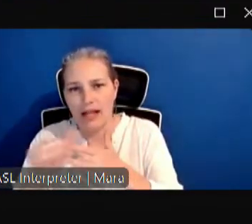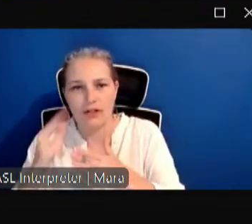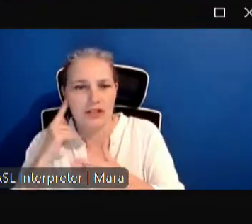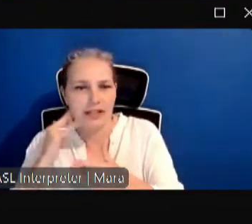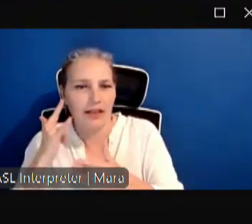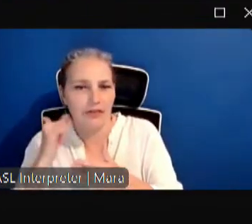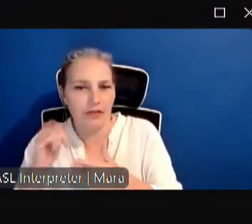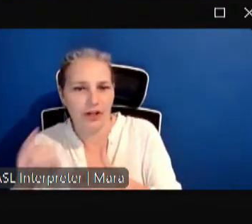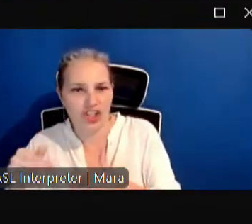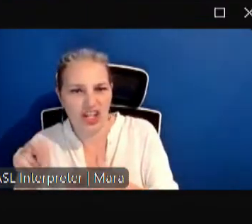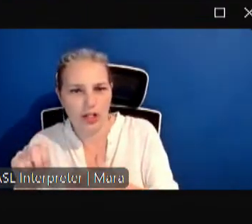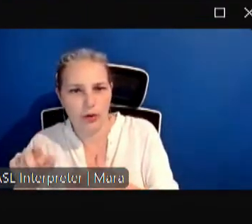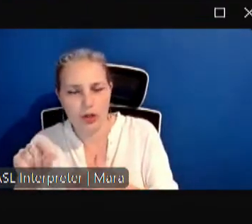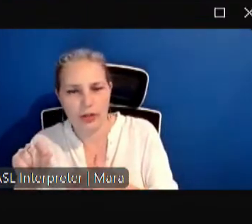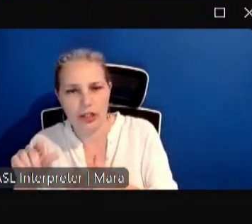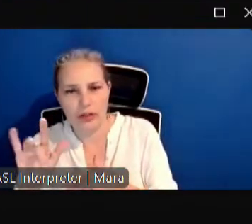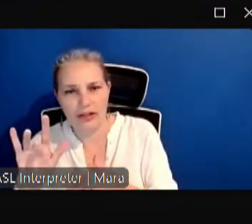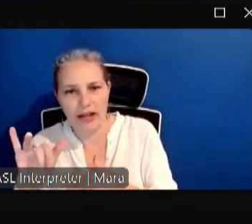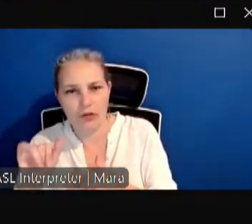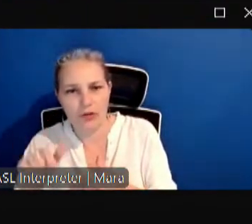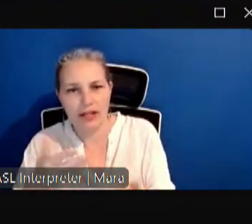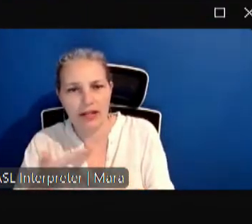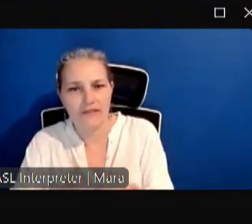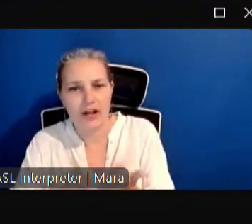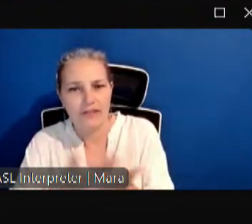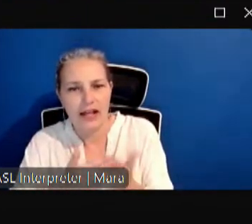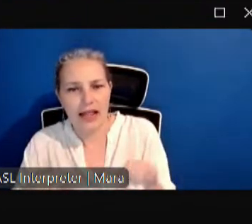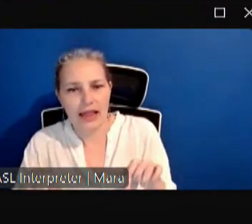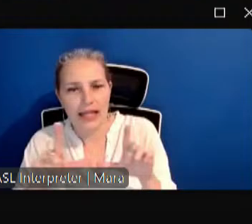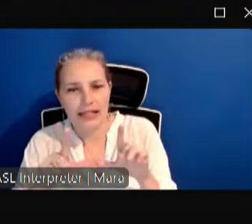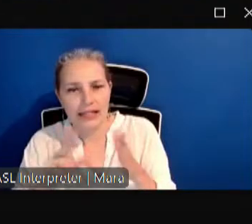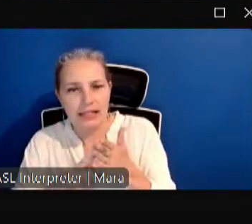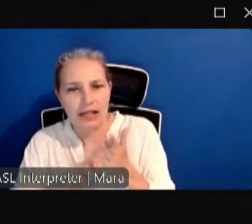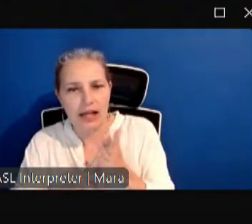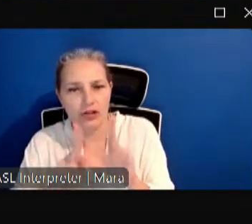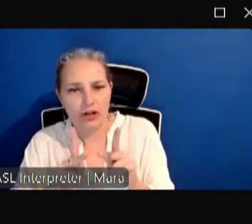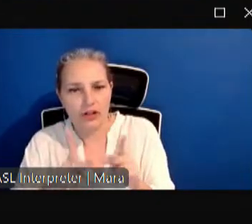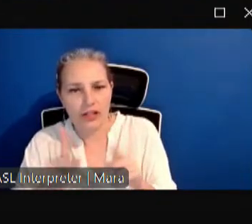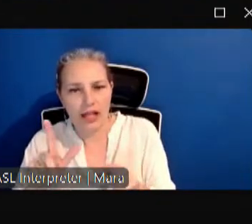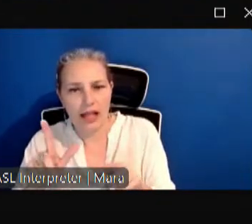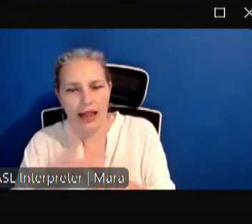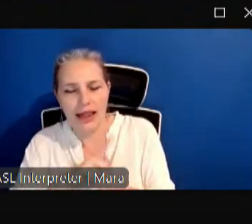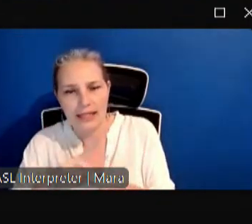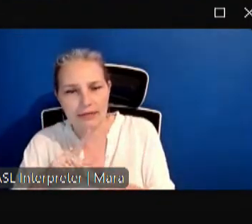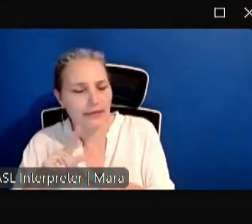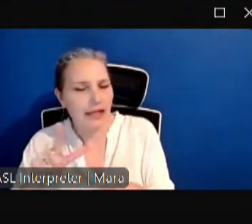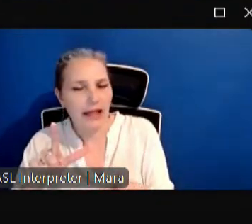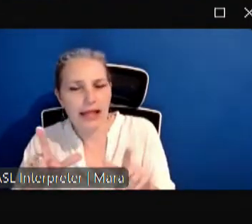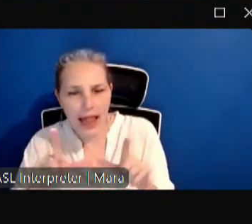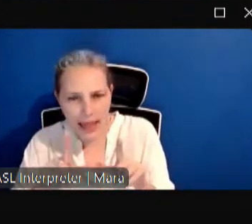a license of a contractor at the Contractor State License Board website. It'll be listed there at the bottom,